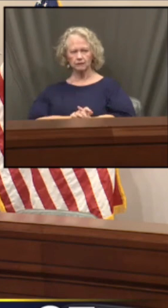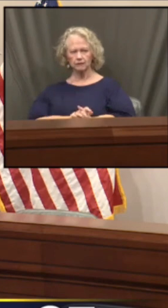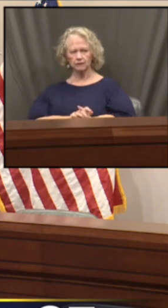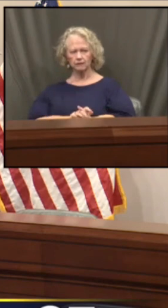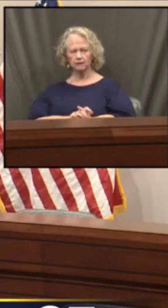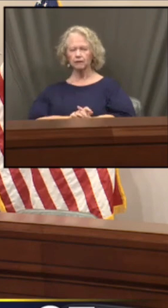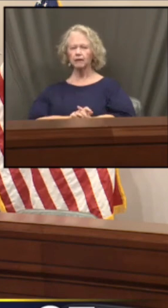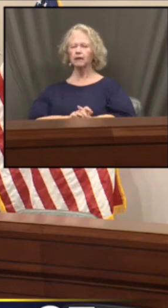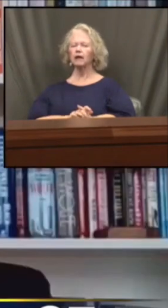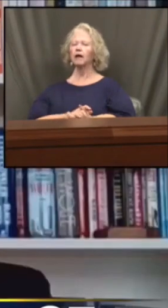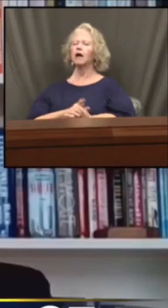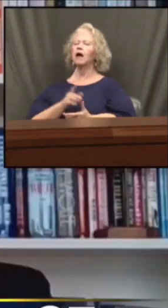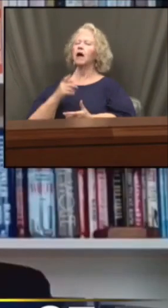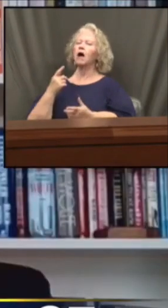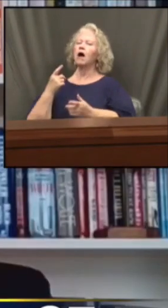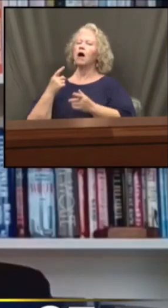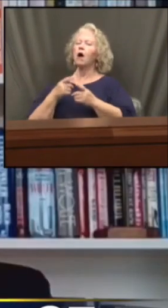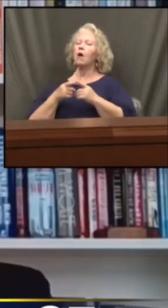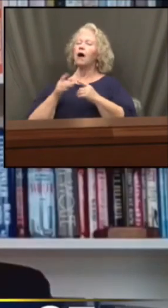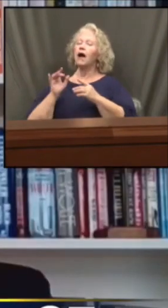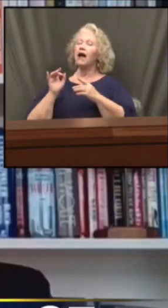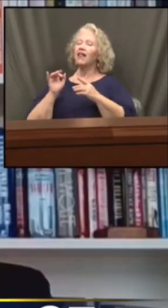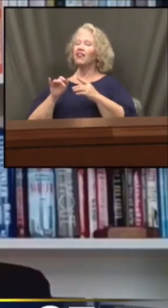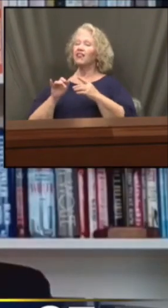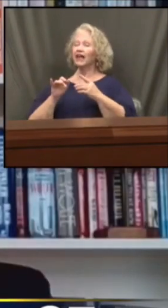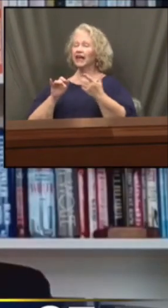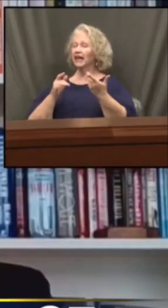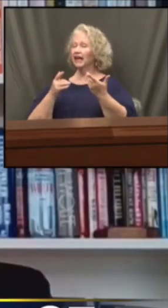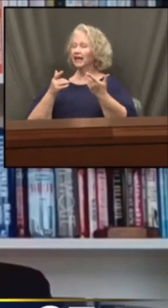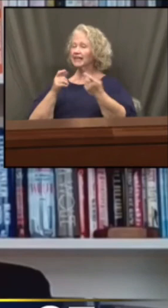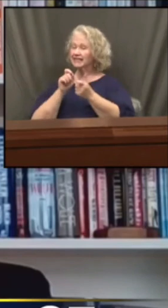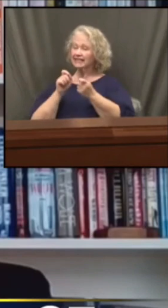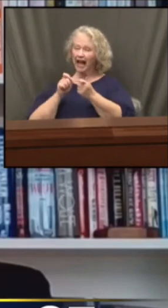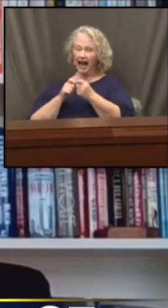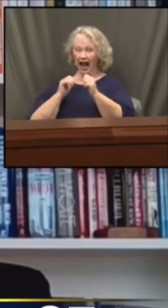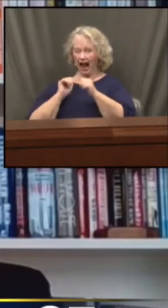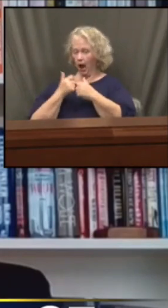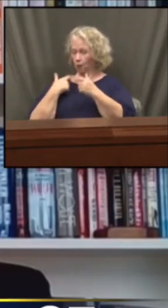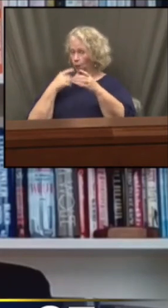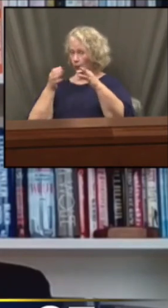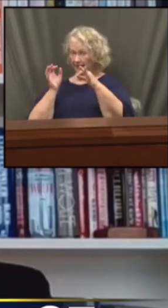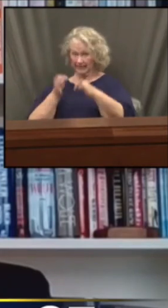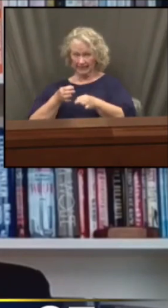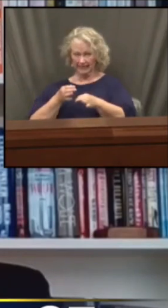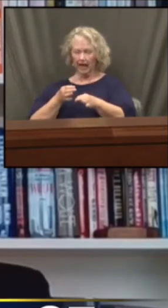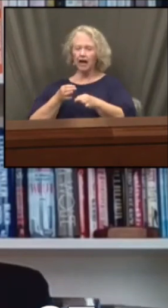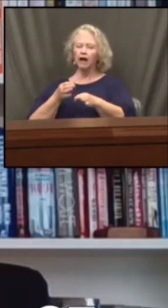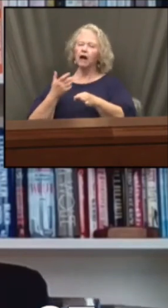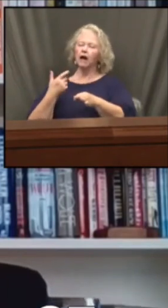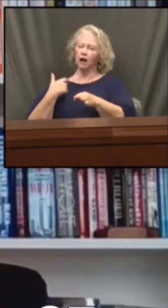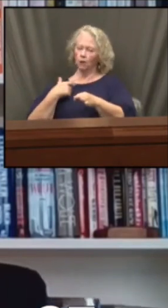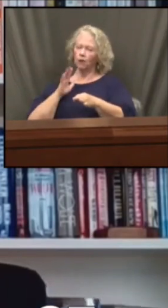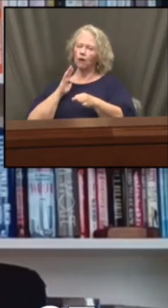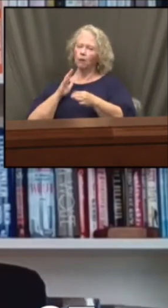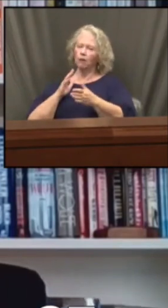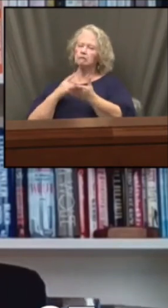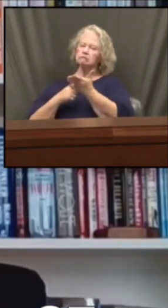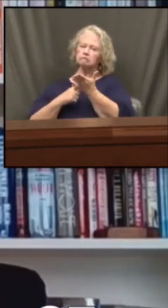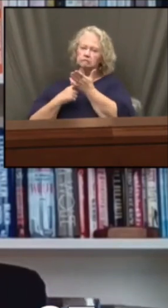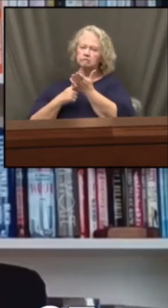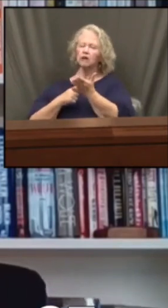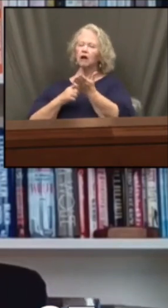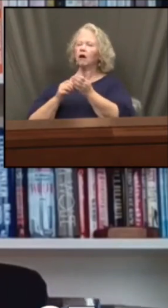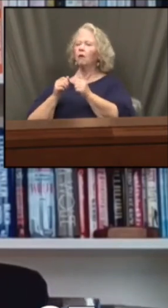The parameters of some of these details are going to be worked out with through collective bargaining in the cases